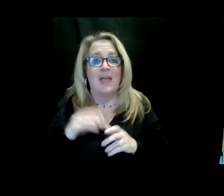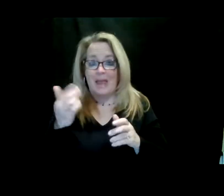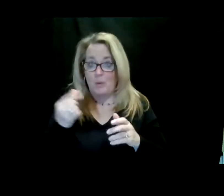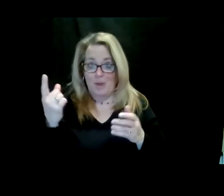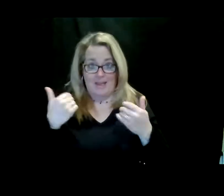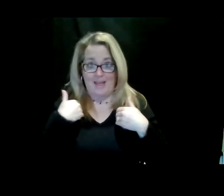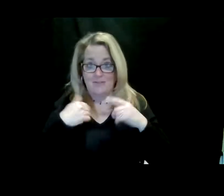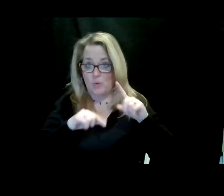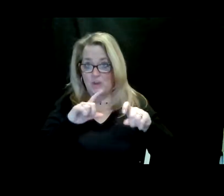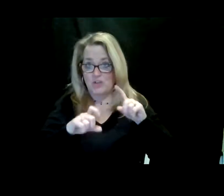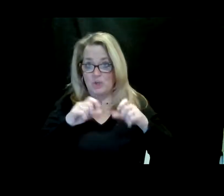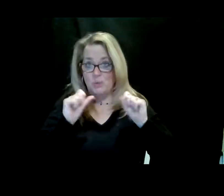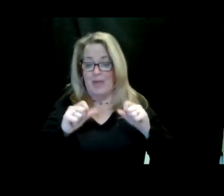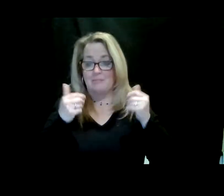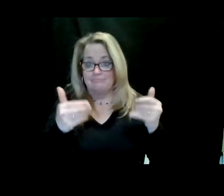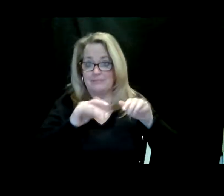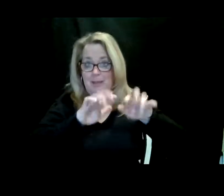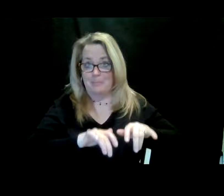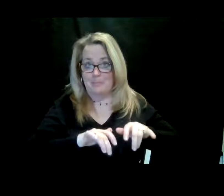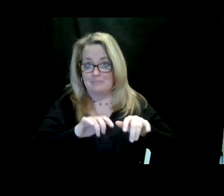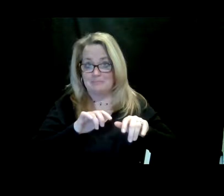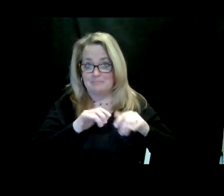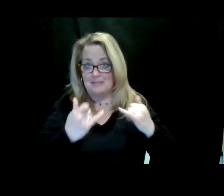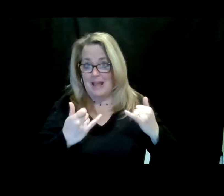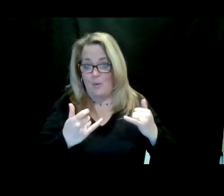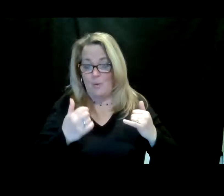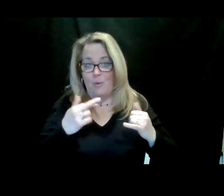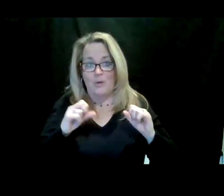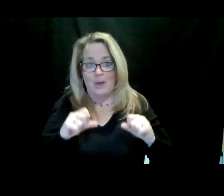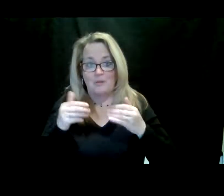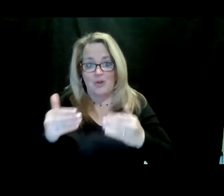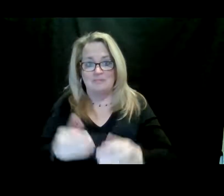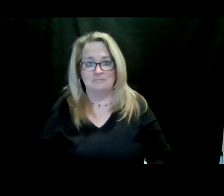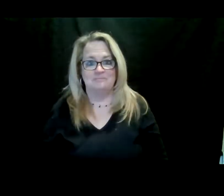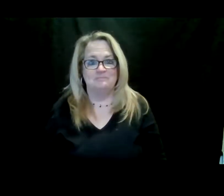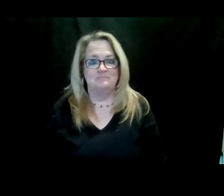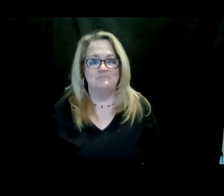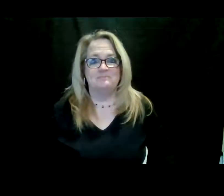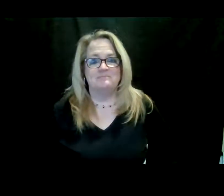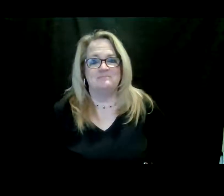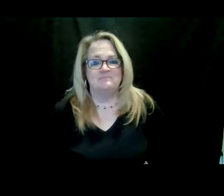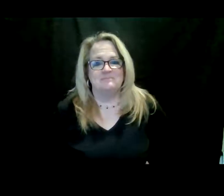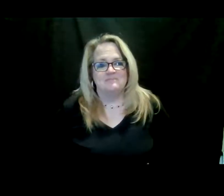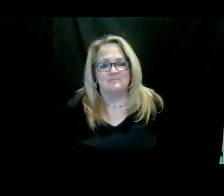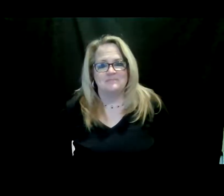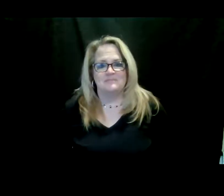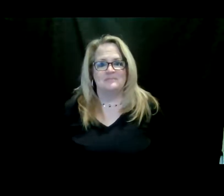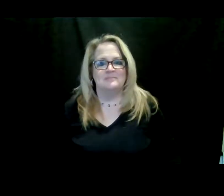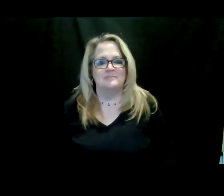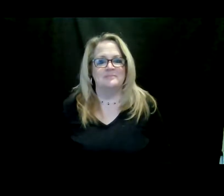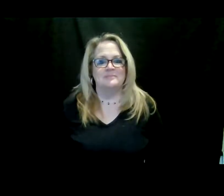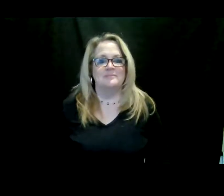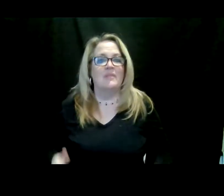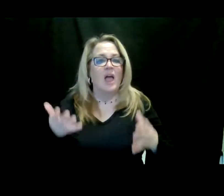has a question, let us know now or we'll move on. Okay, all right. I just wanted to make a couple